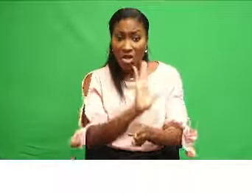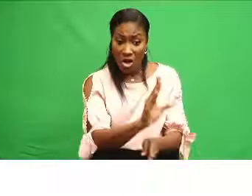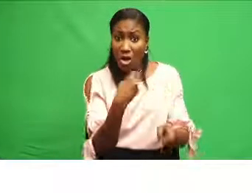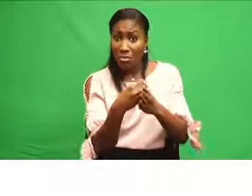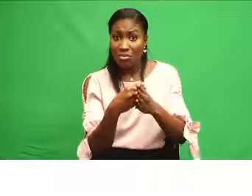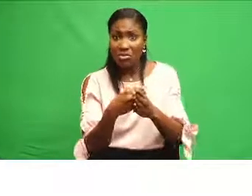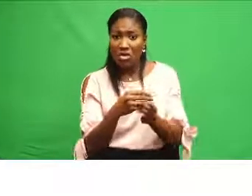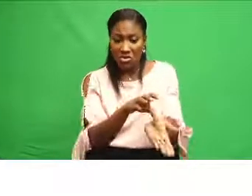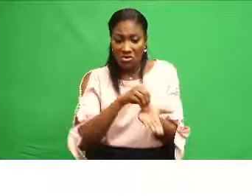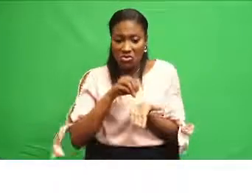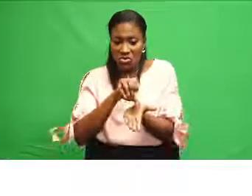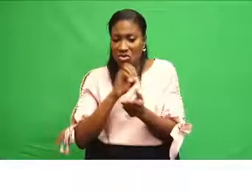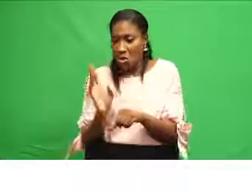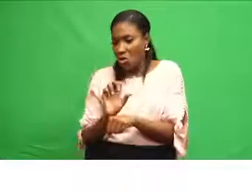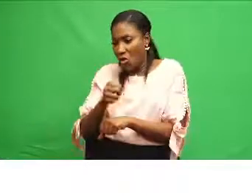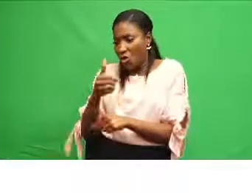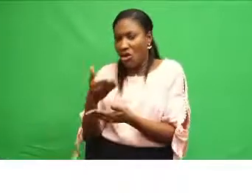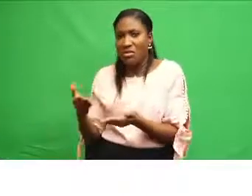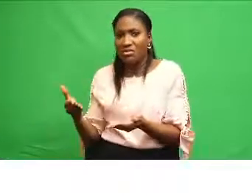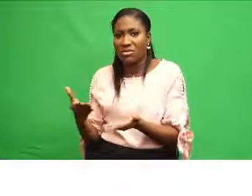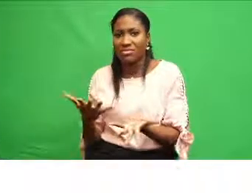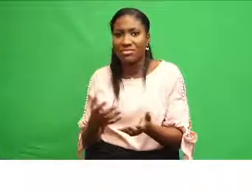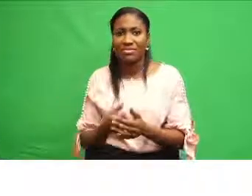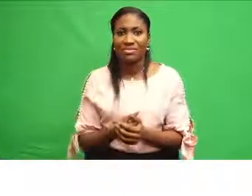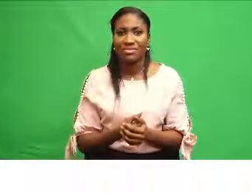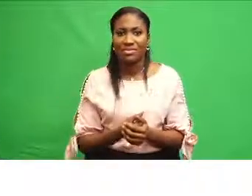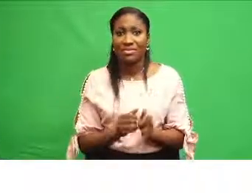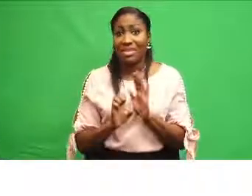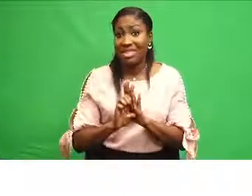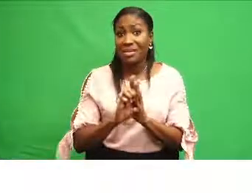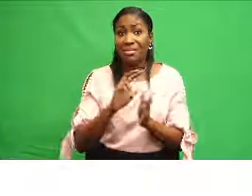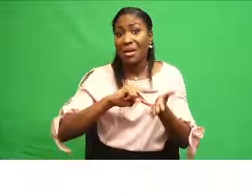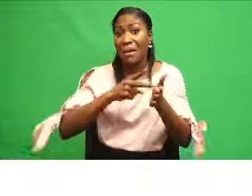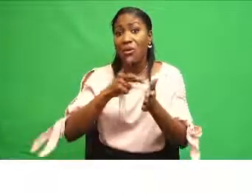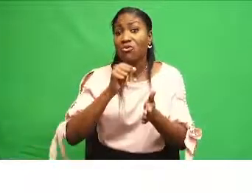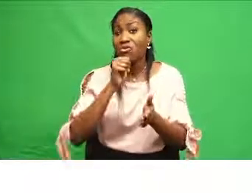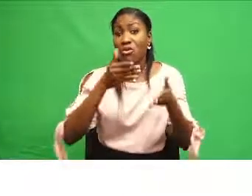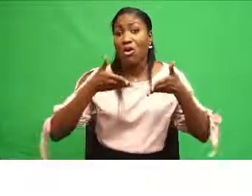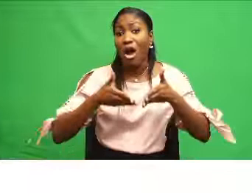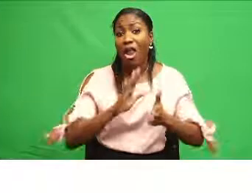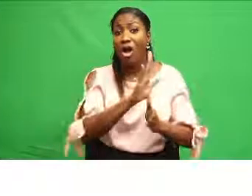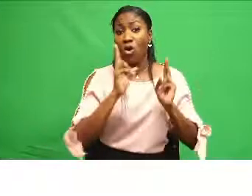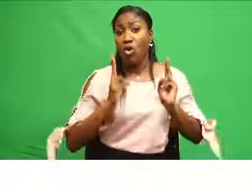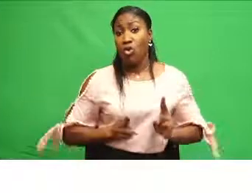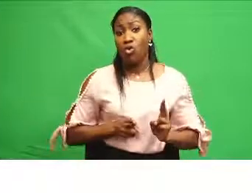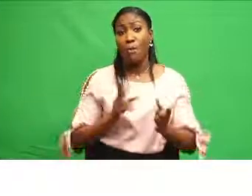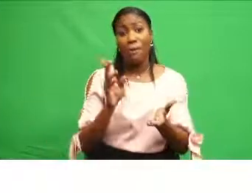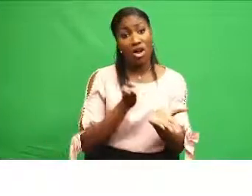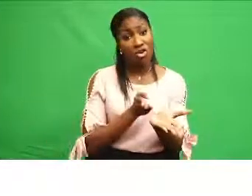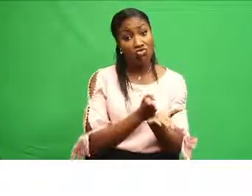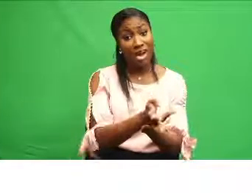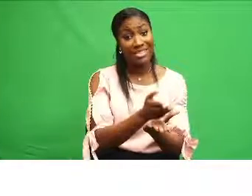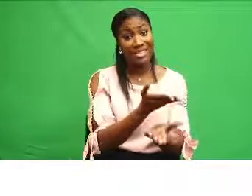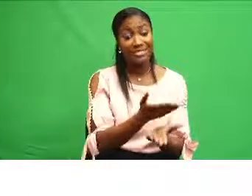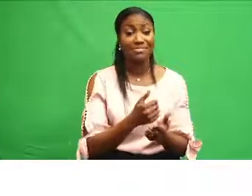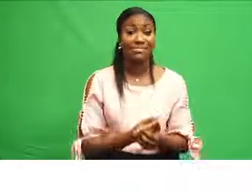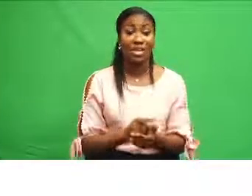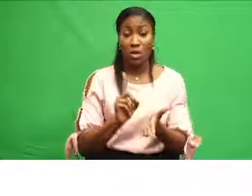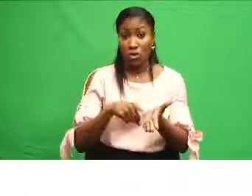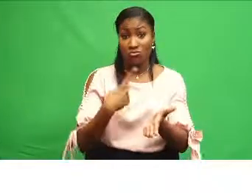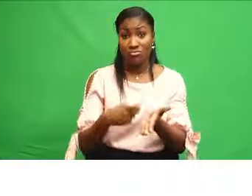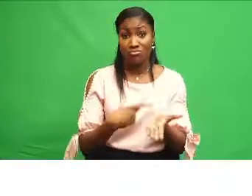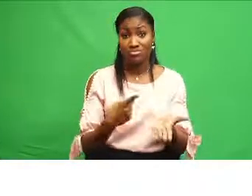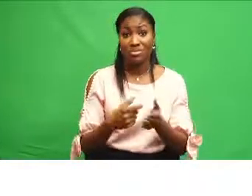clothing, food or other basic necessities, so their basic human rights are infringed, unkempt residents when arrangements have been made